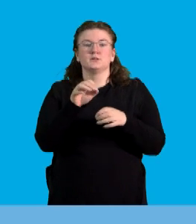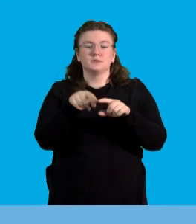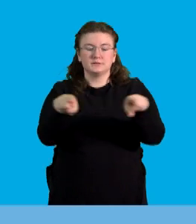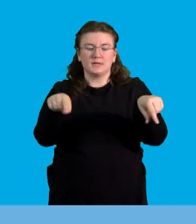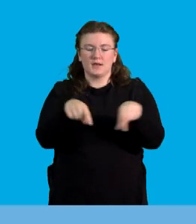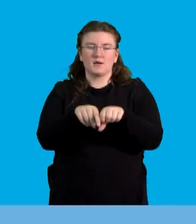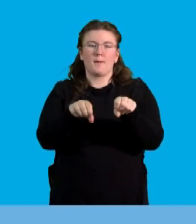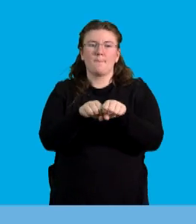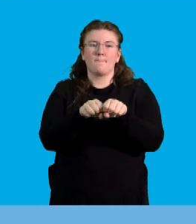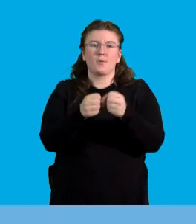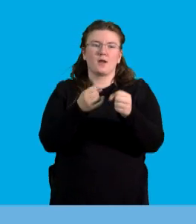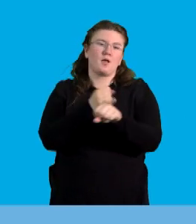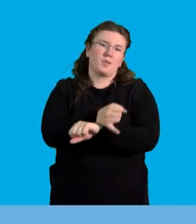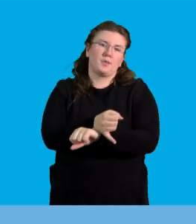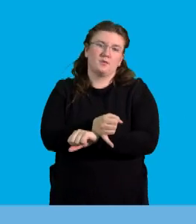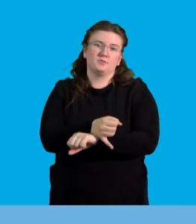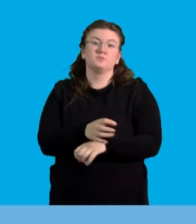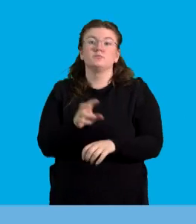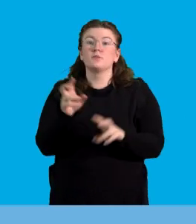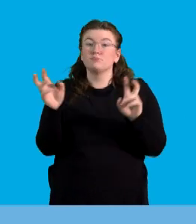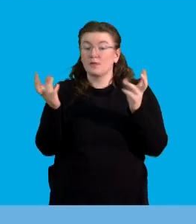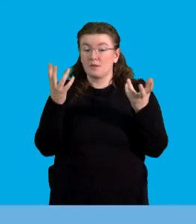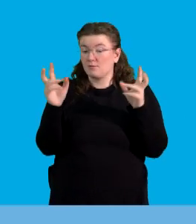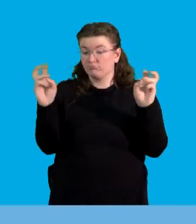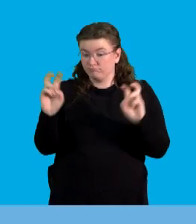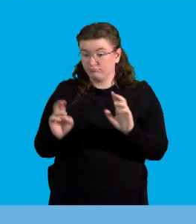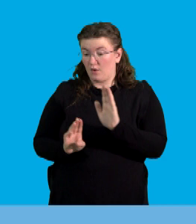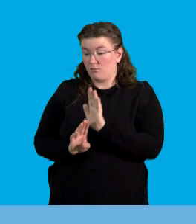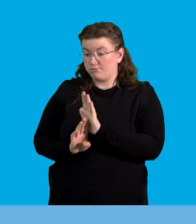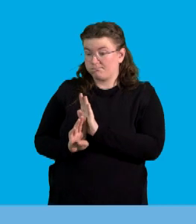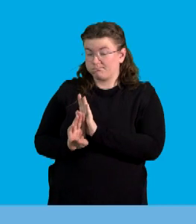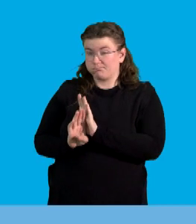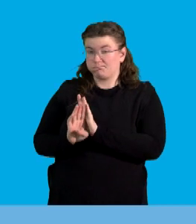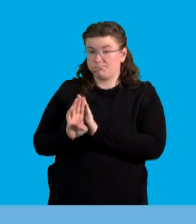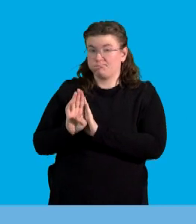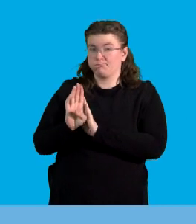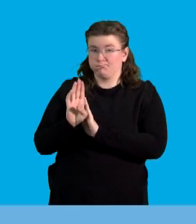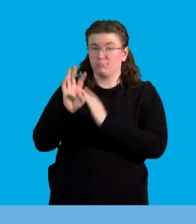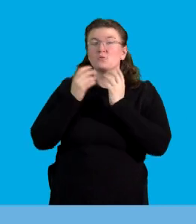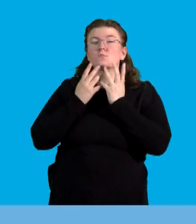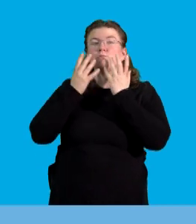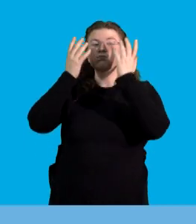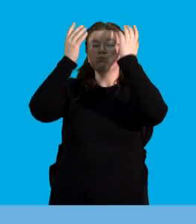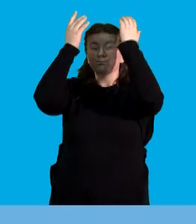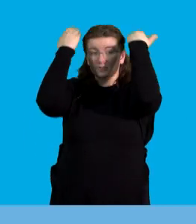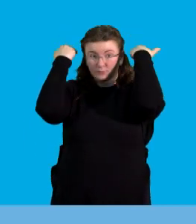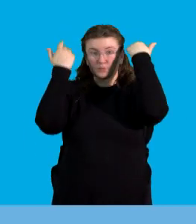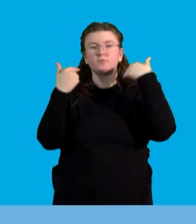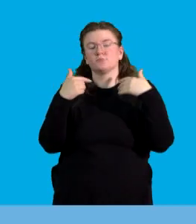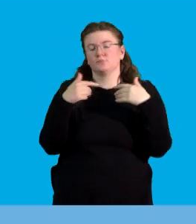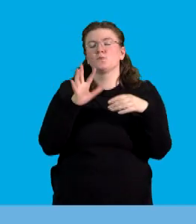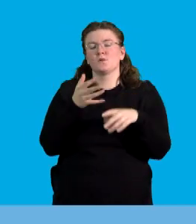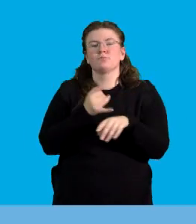interrupts the current in case of an overload or a short circuit. So what safety mechanism do we use? We are using the